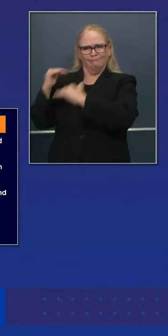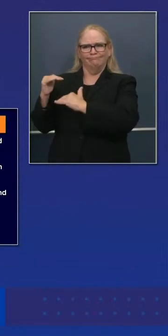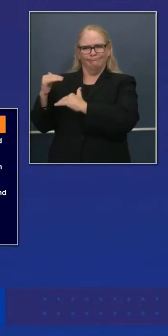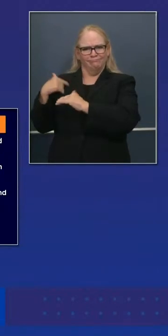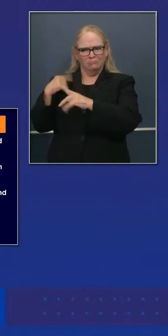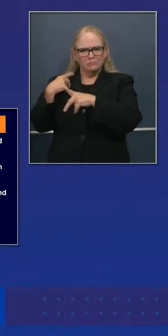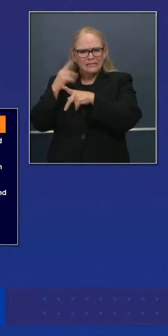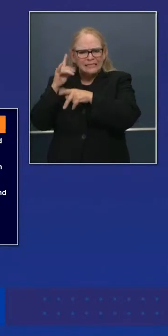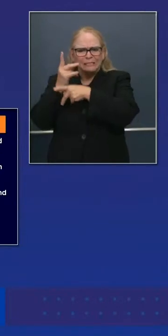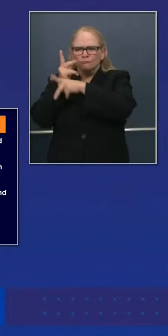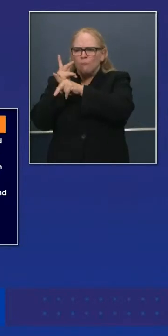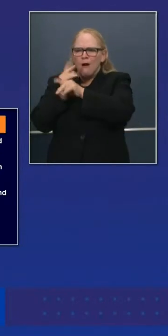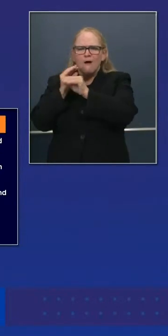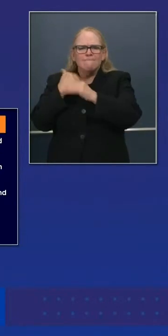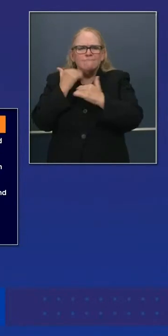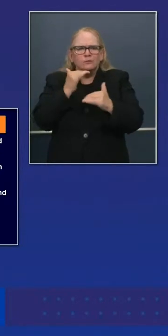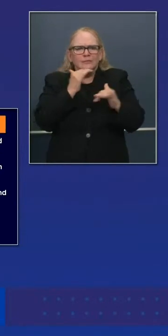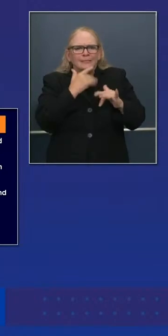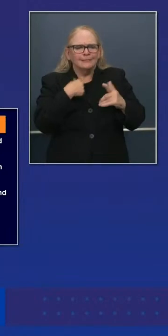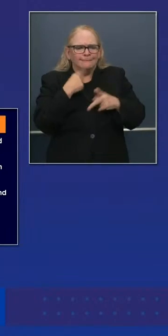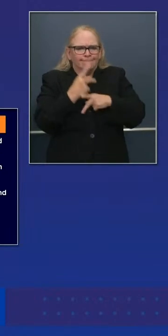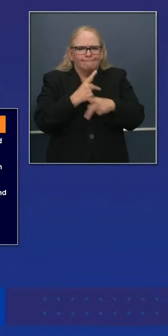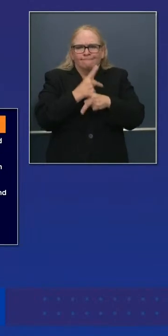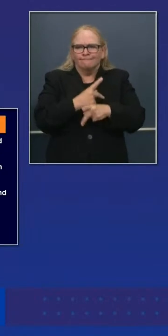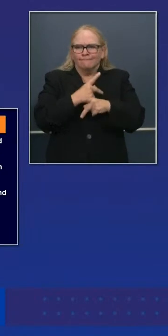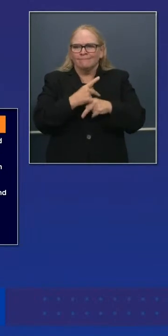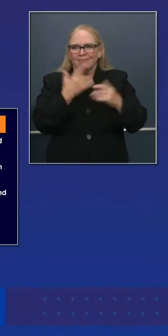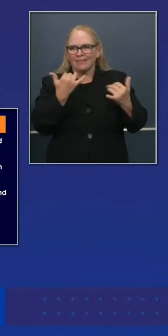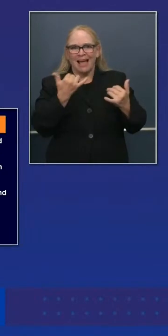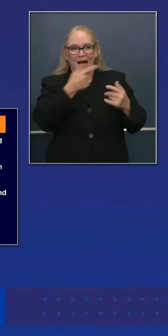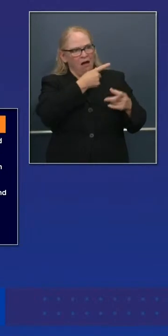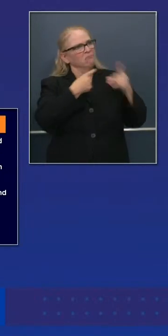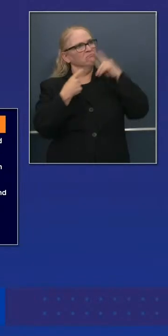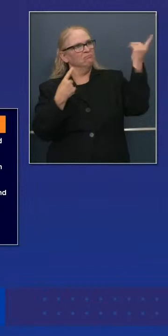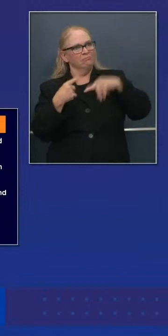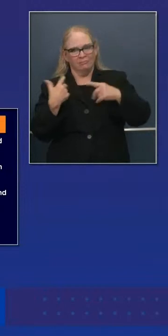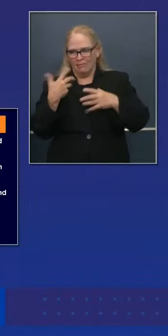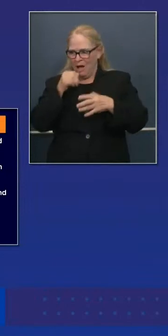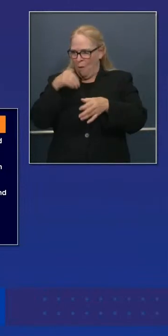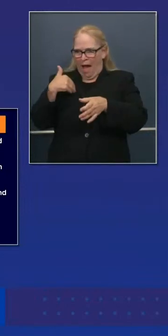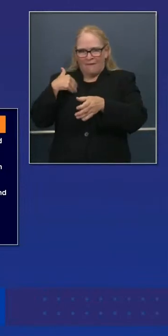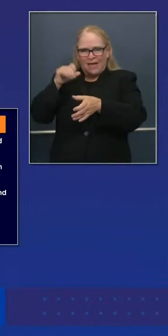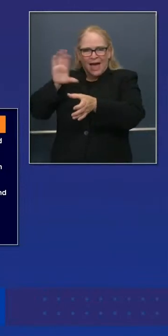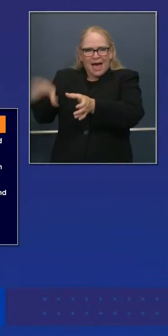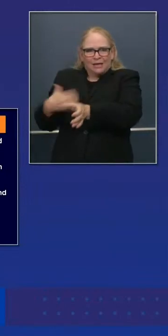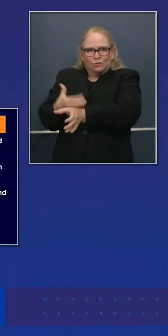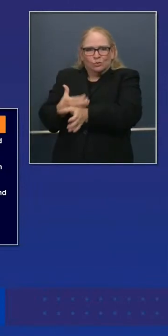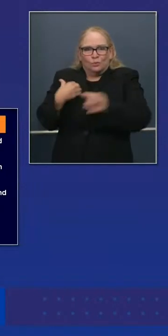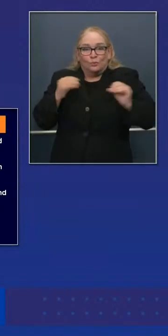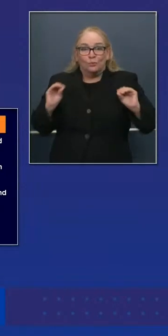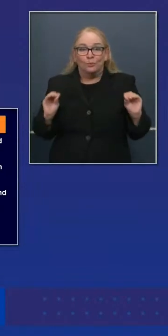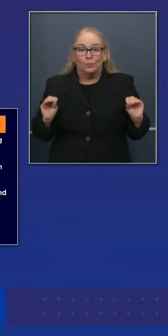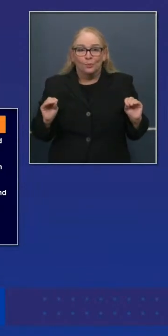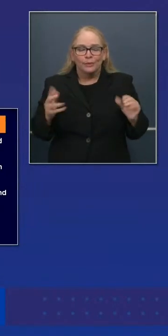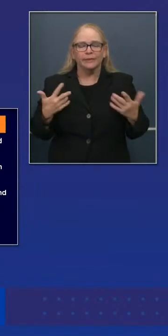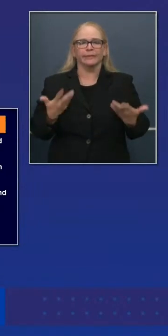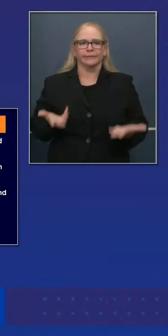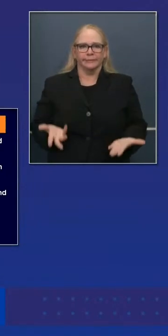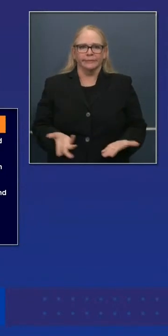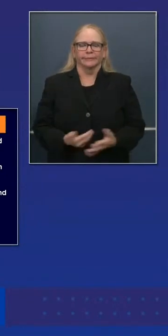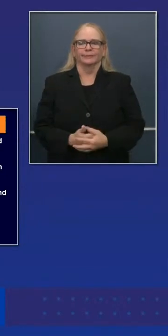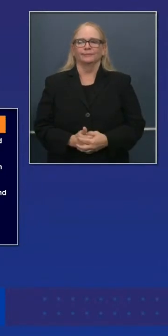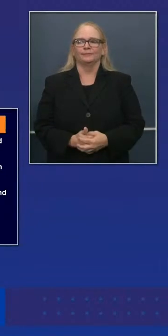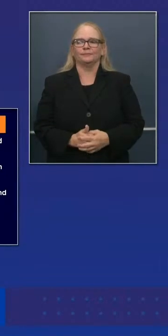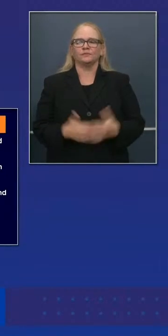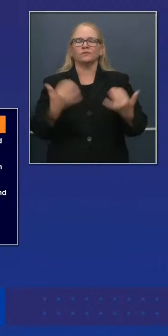we're simply just not in that position. So I wanted to up front talk about the proposal coming from the